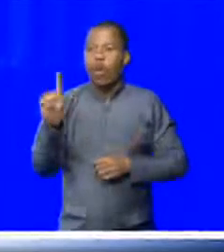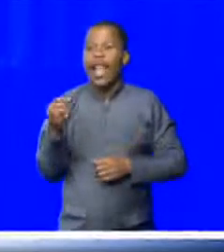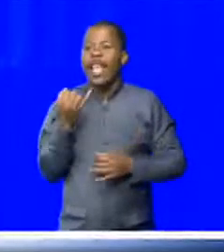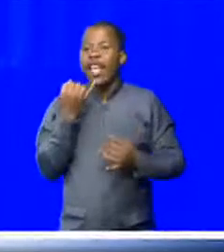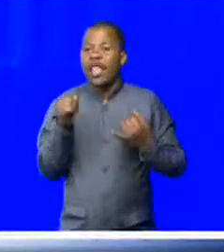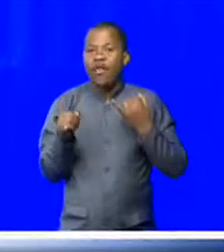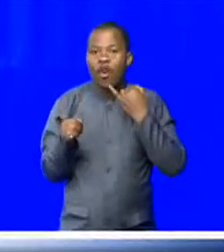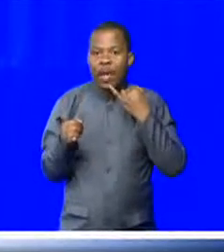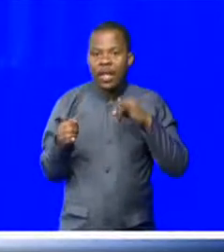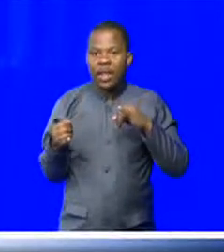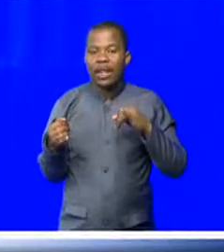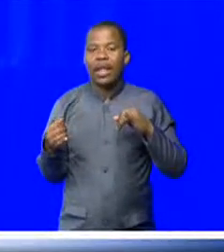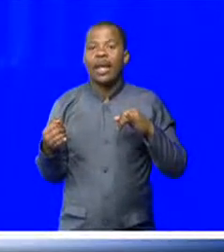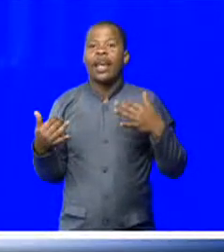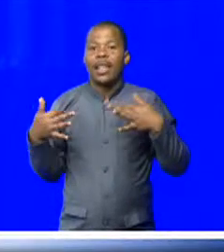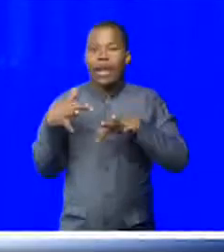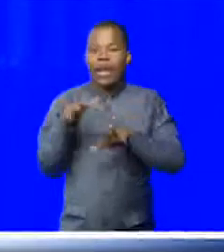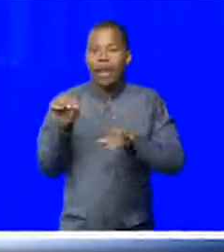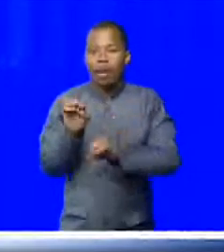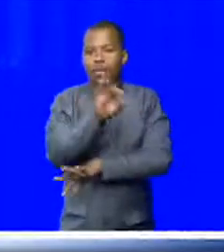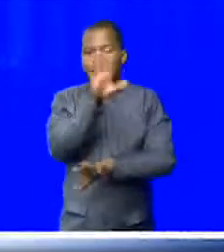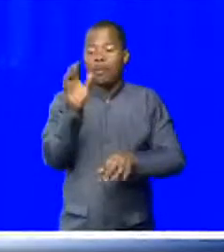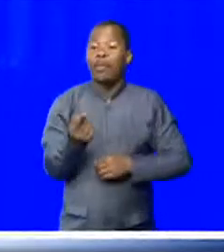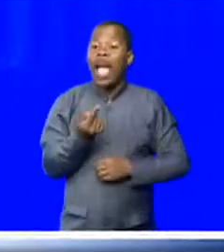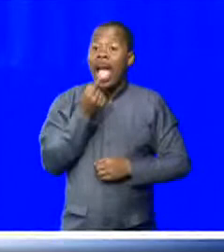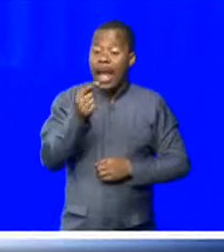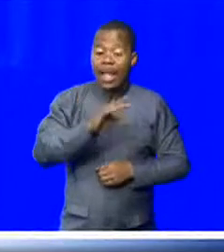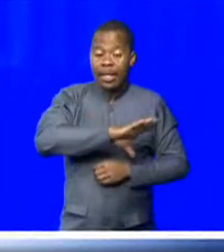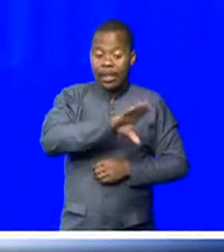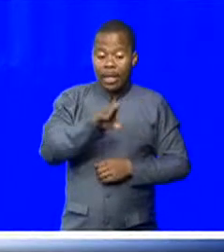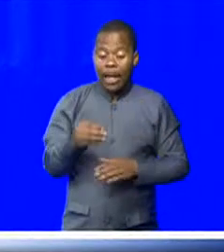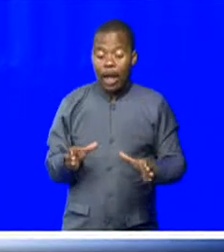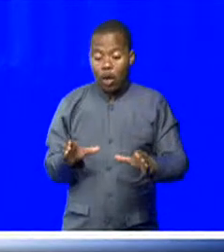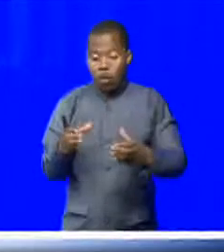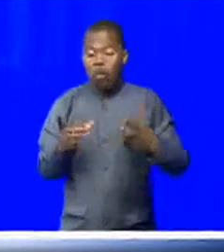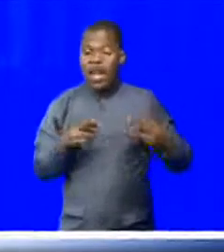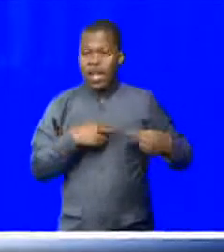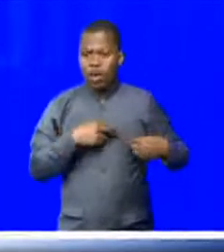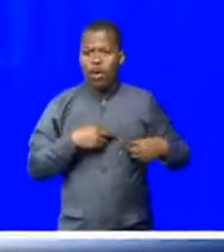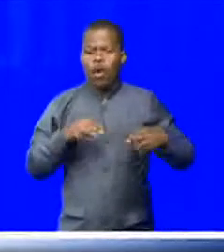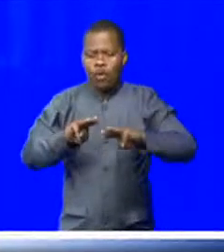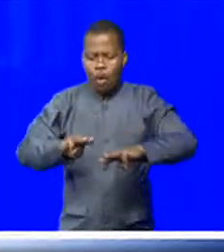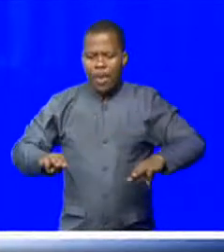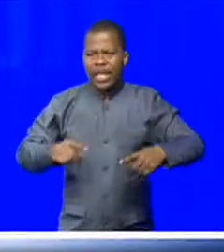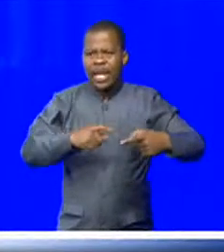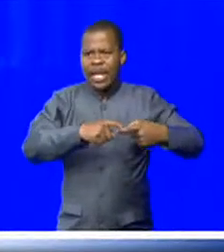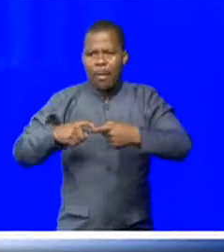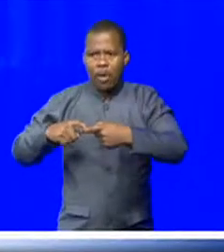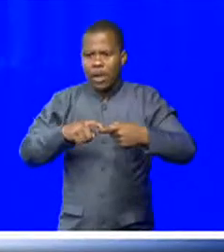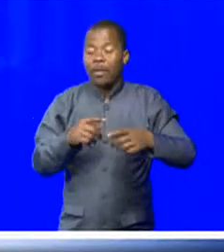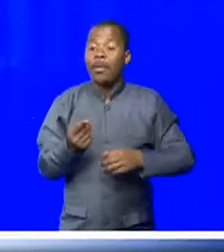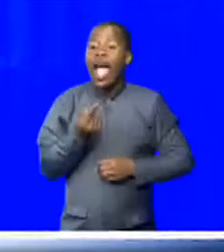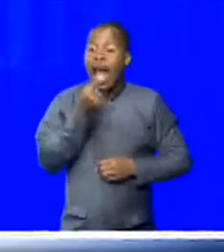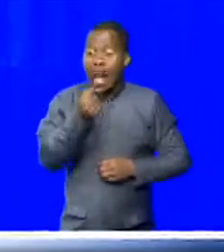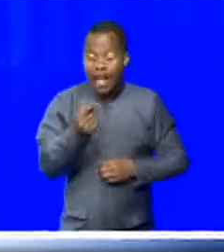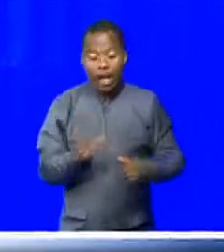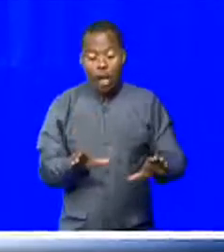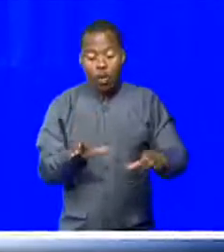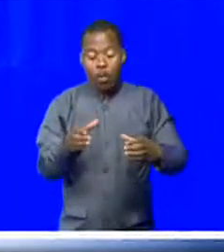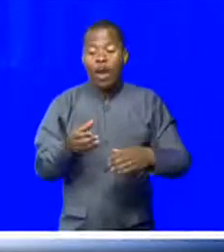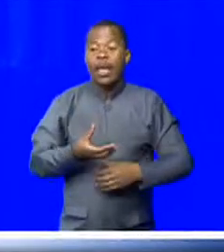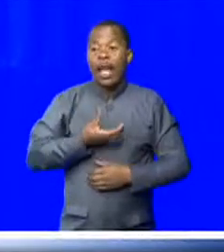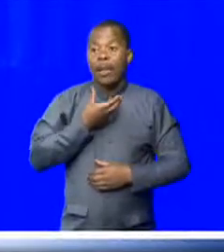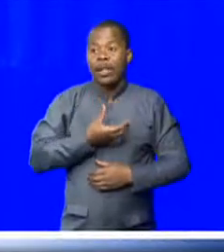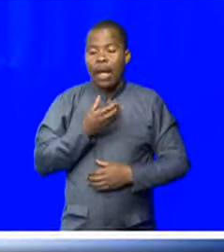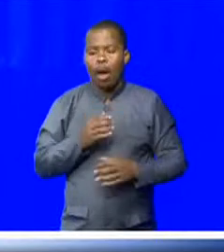reports to the effect that SADC would be deploying a panel of elders to the Kingdom of Eswatini to address the country's political